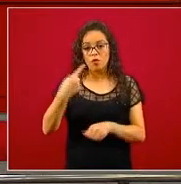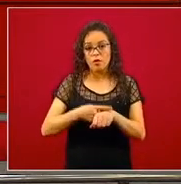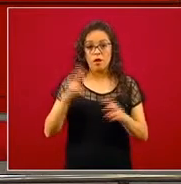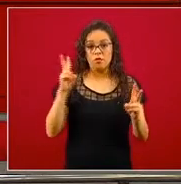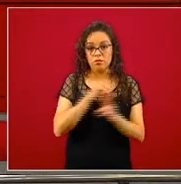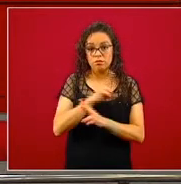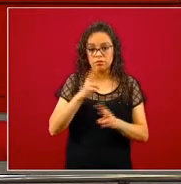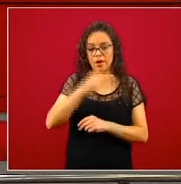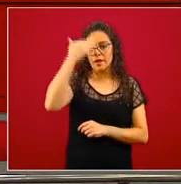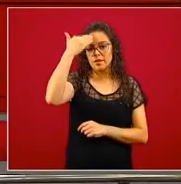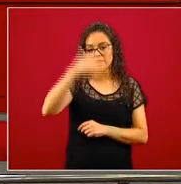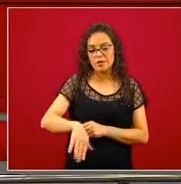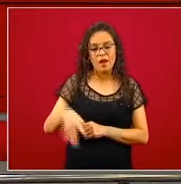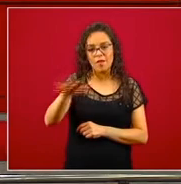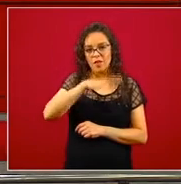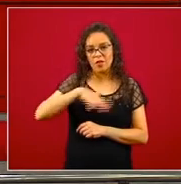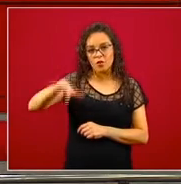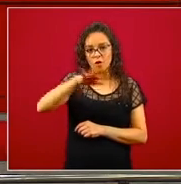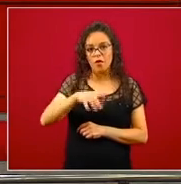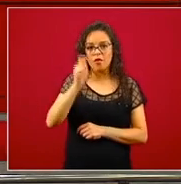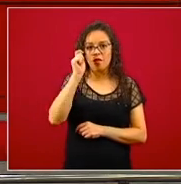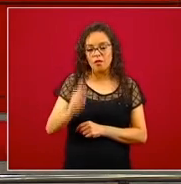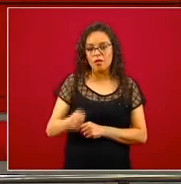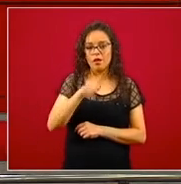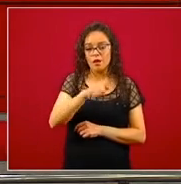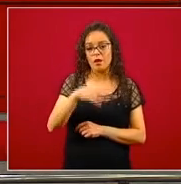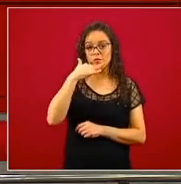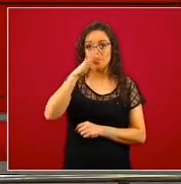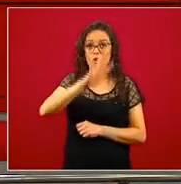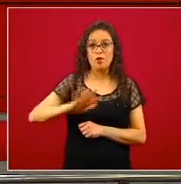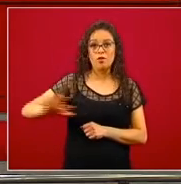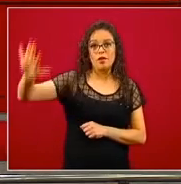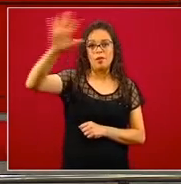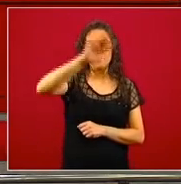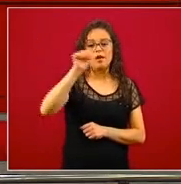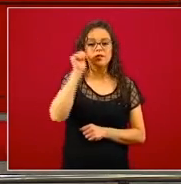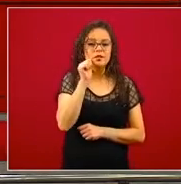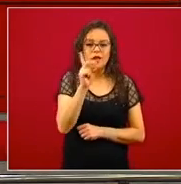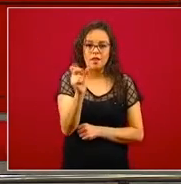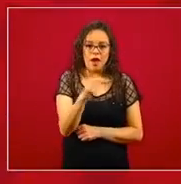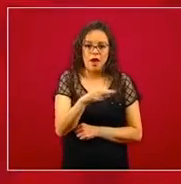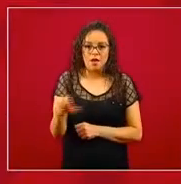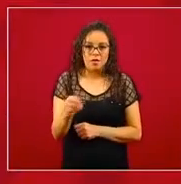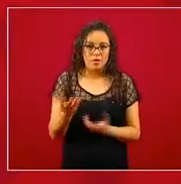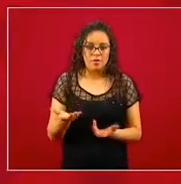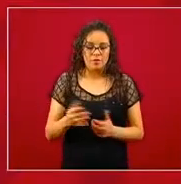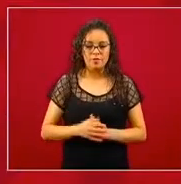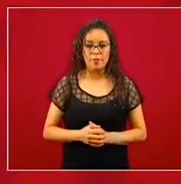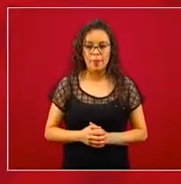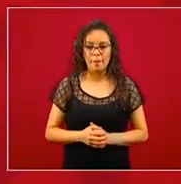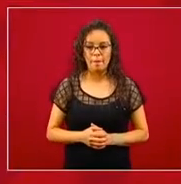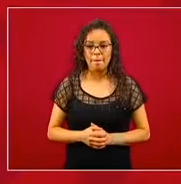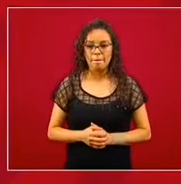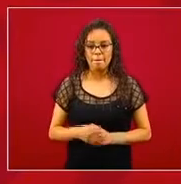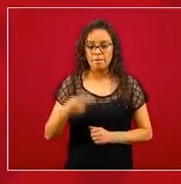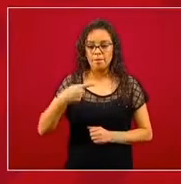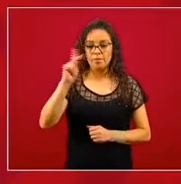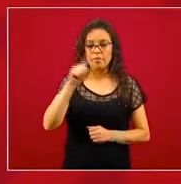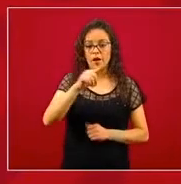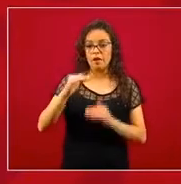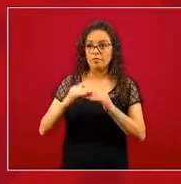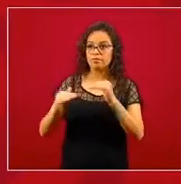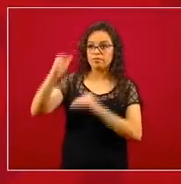robust, specific information for COVID and the influence that the pollution would have, but it